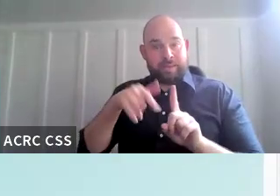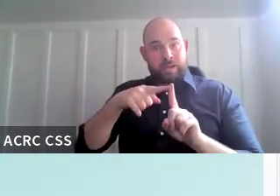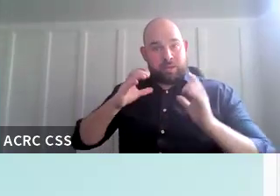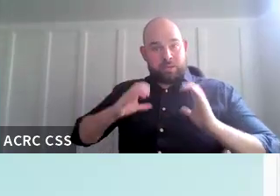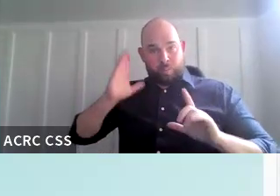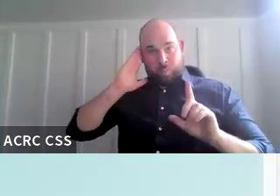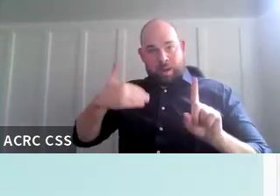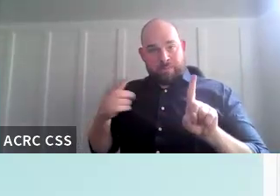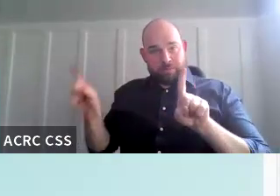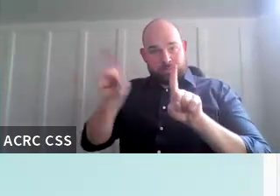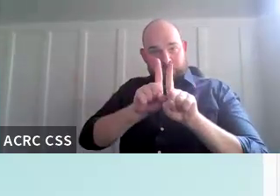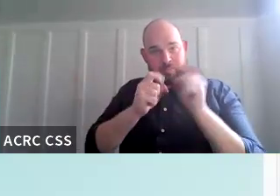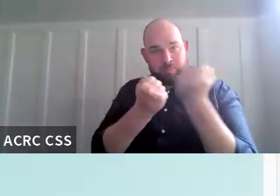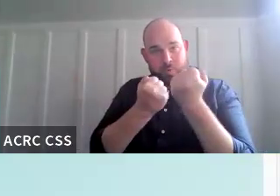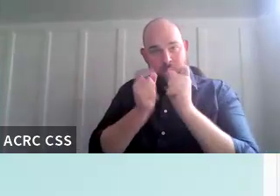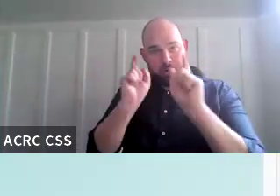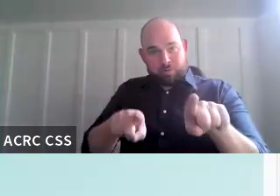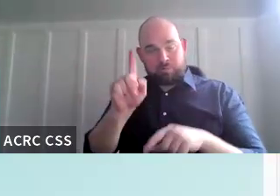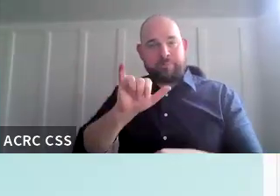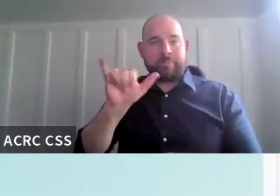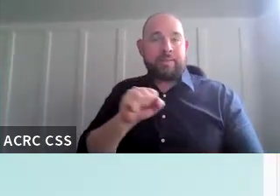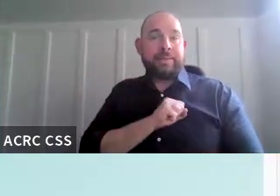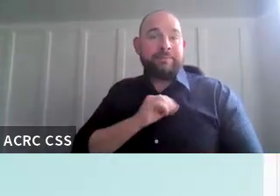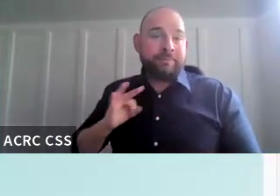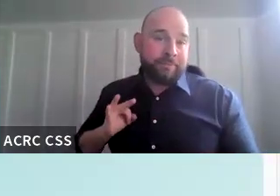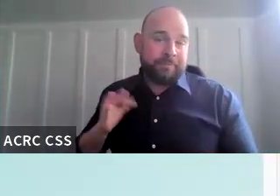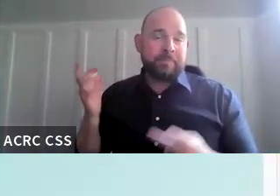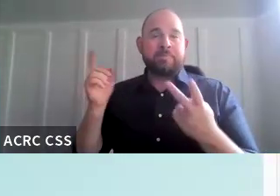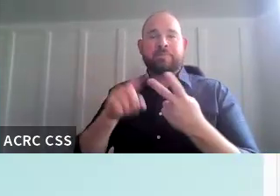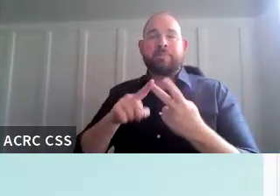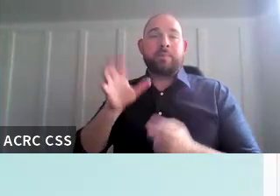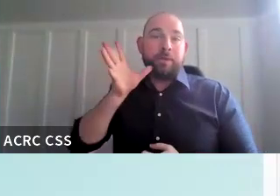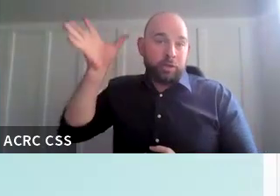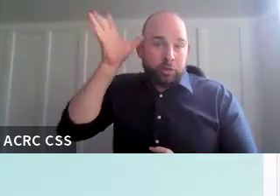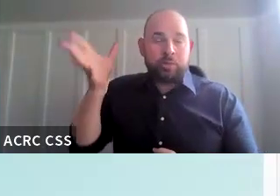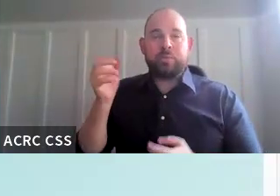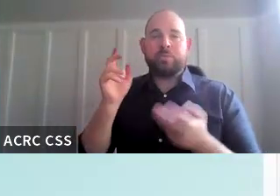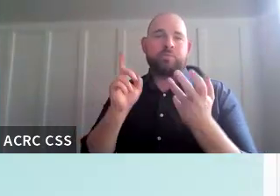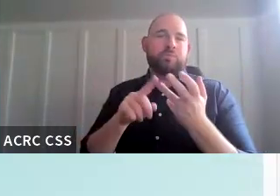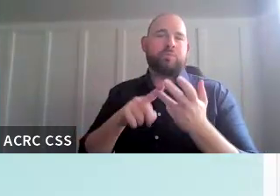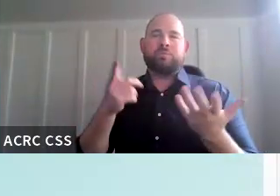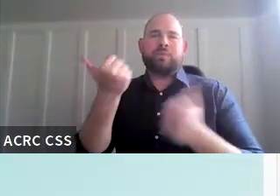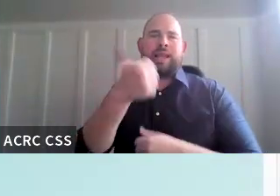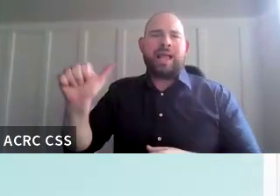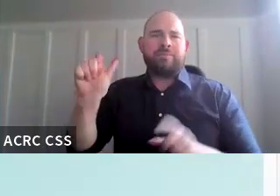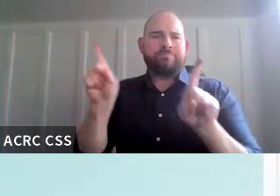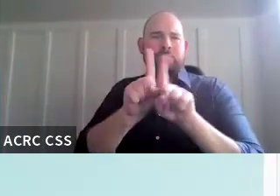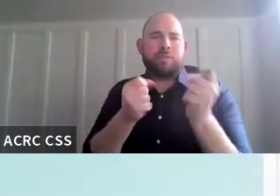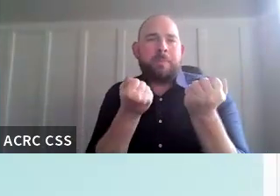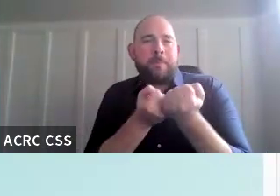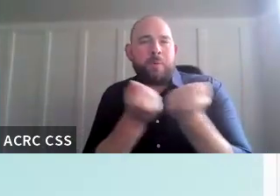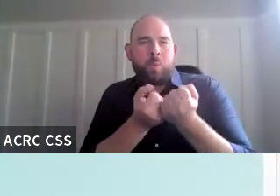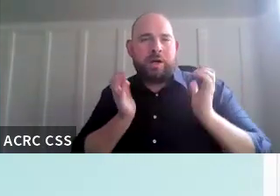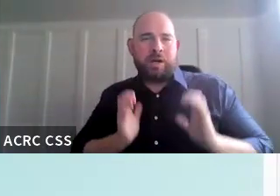the workshop, you can click yes or no. And then will there be any support people who attend?